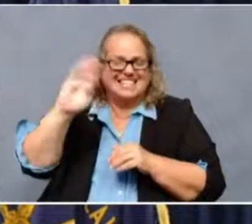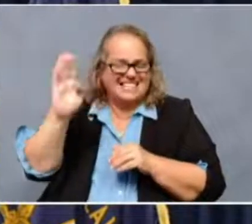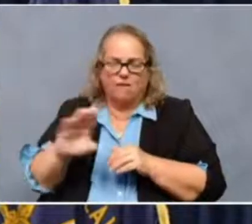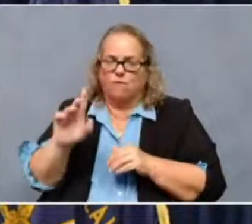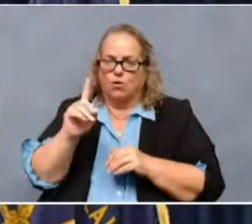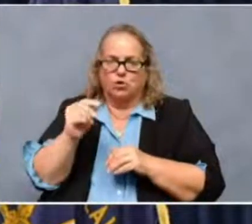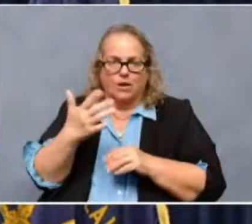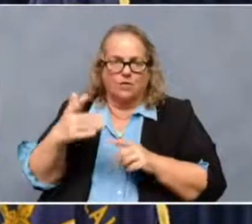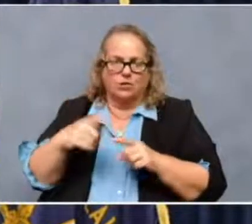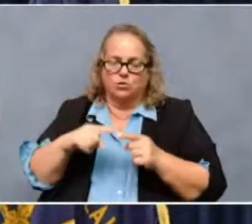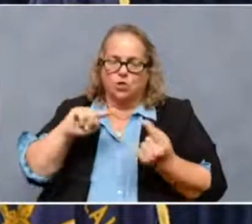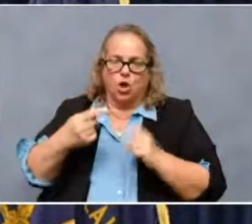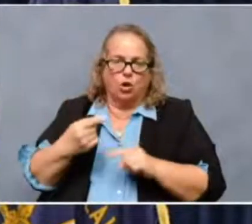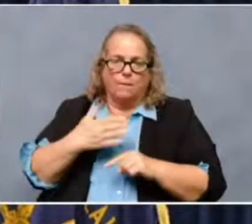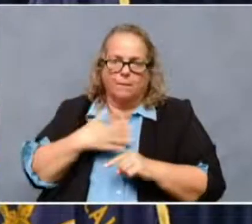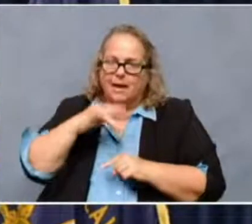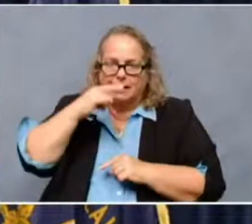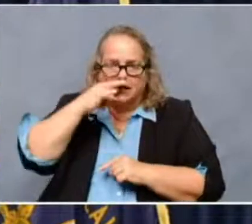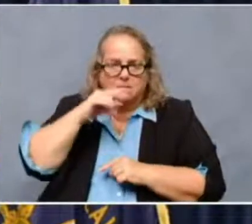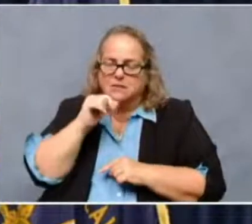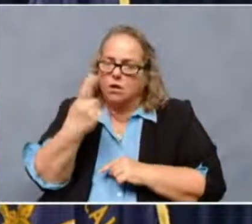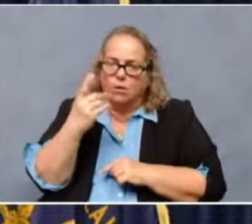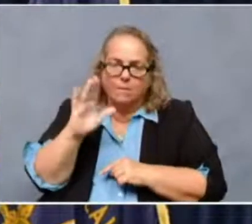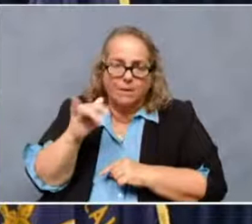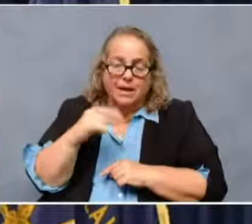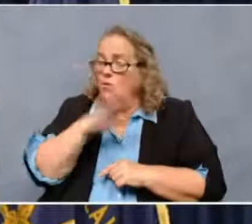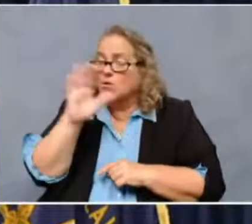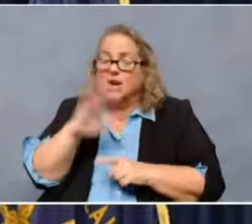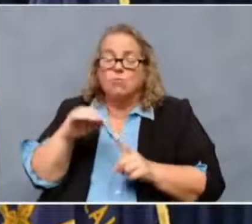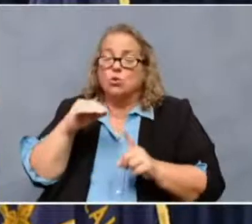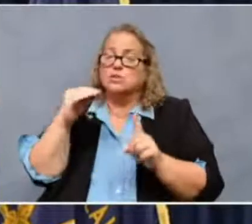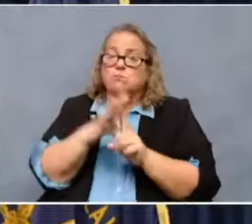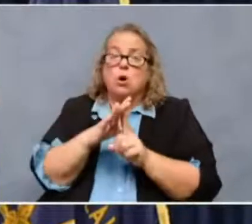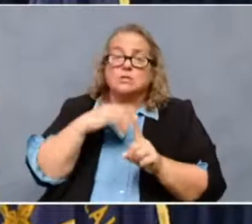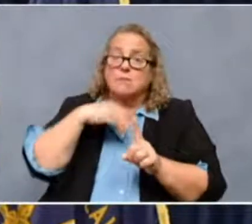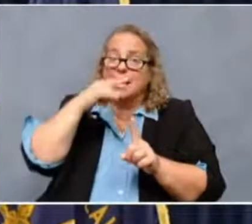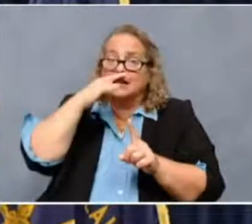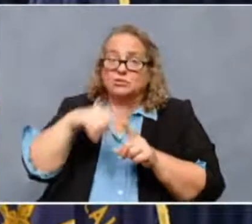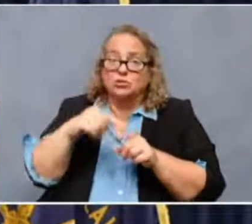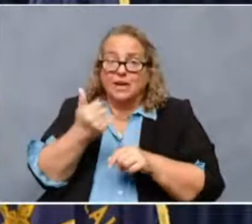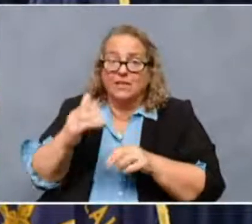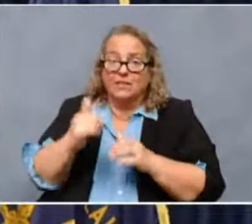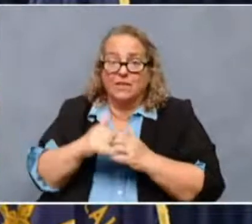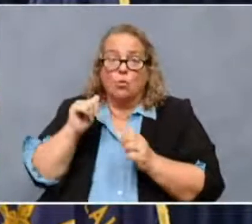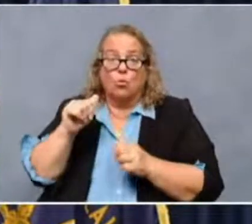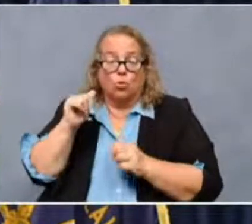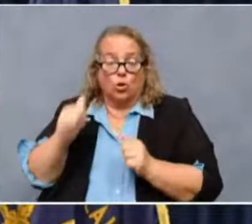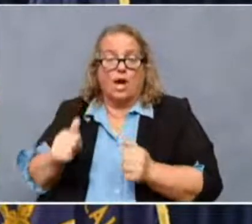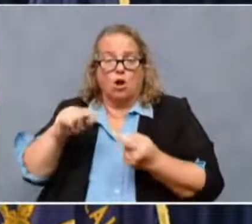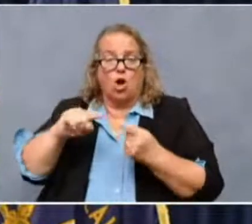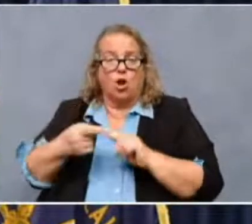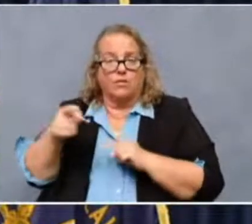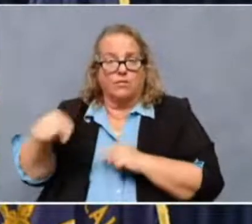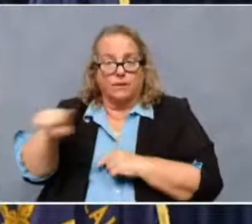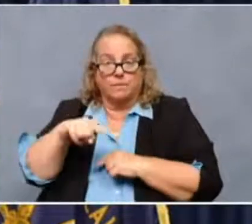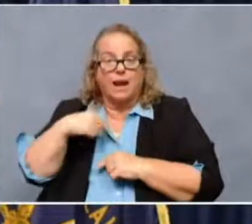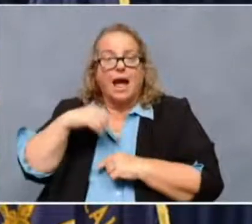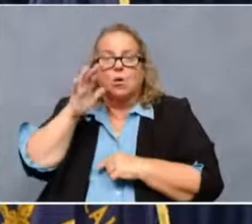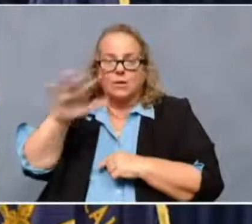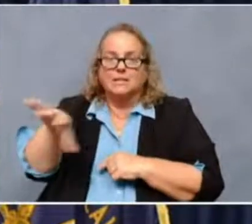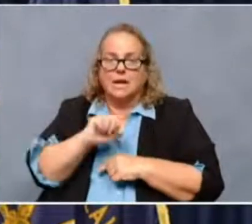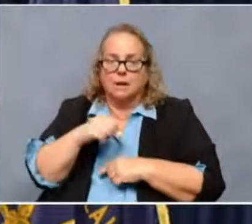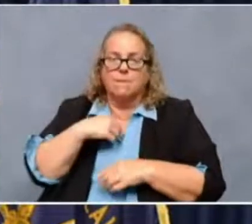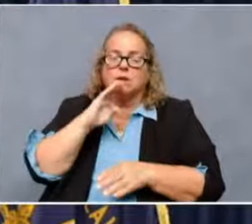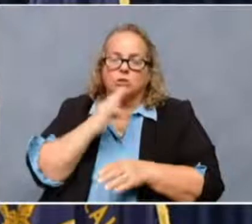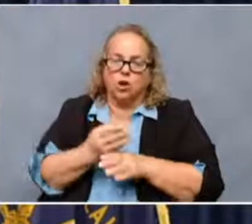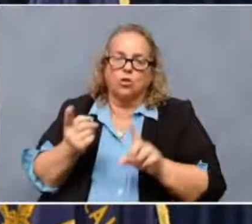not one bit. And I would never expose them to anything that I believe would harm them. And I will take my daughter the first day I can to get